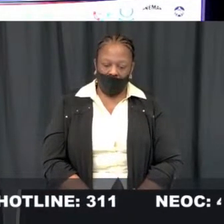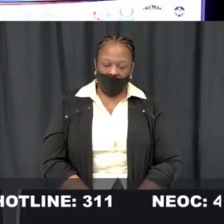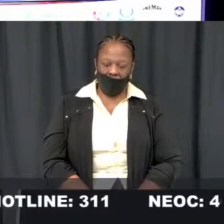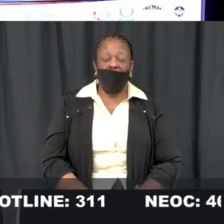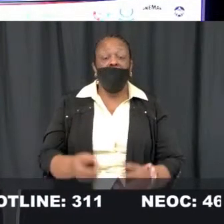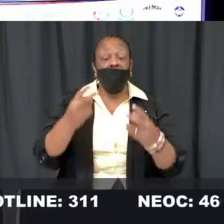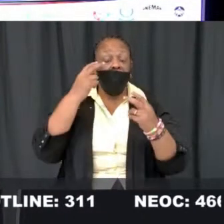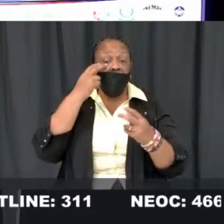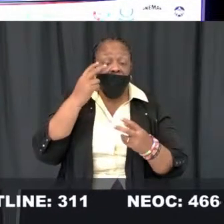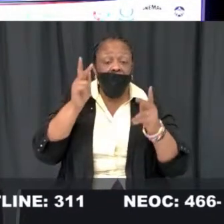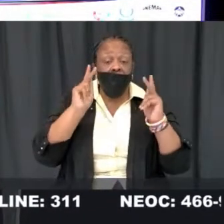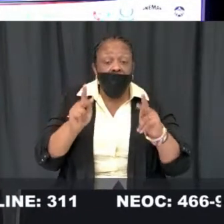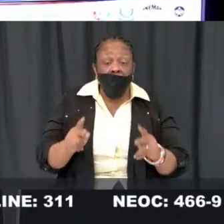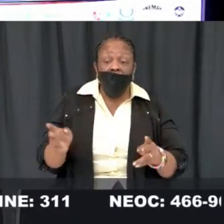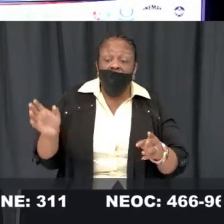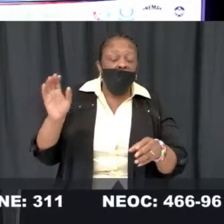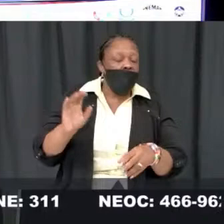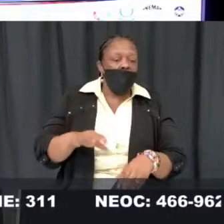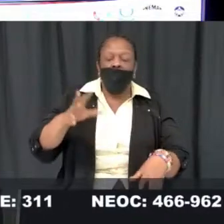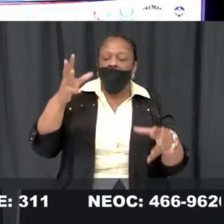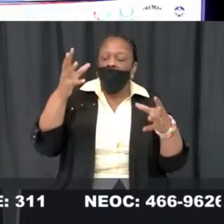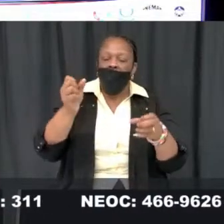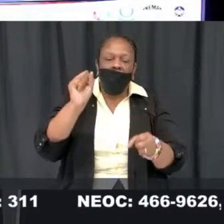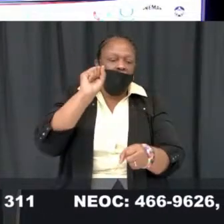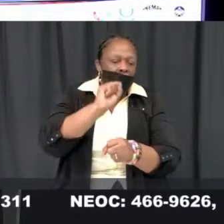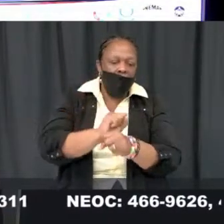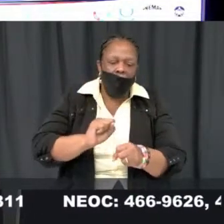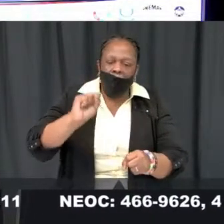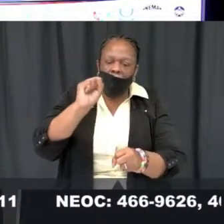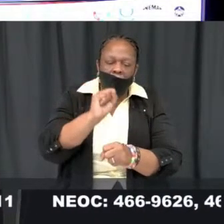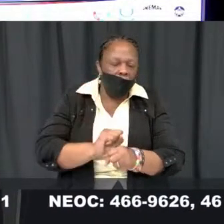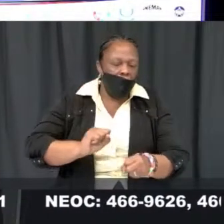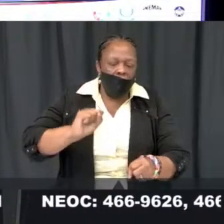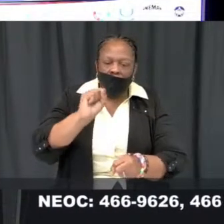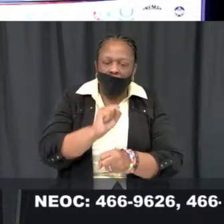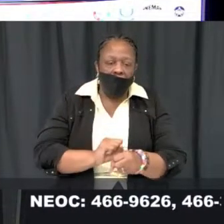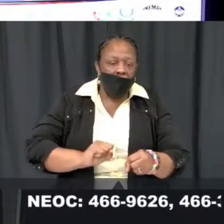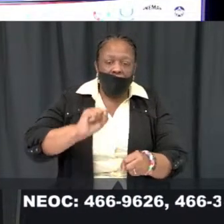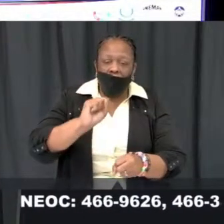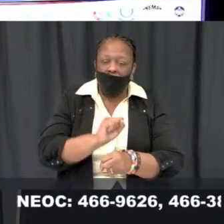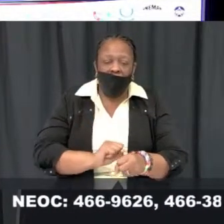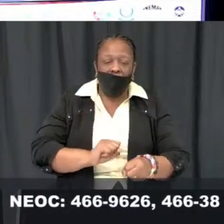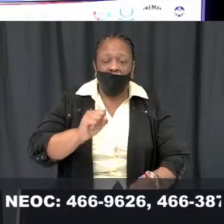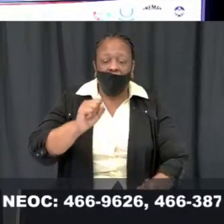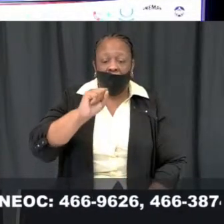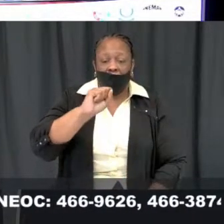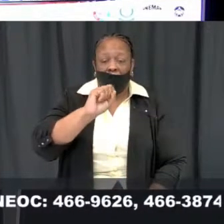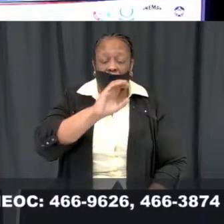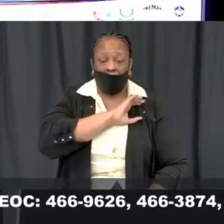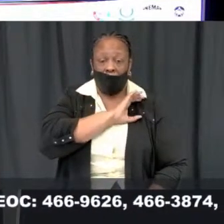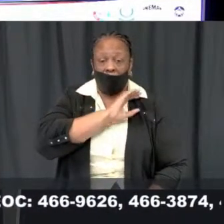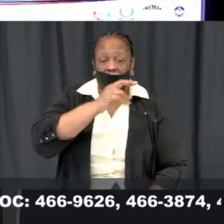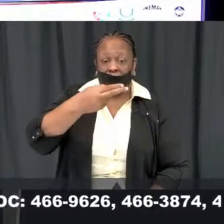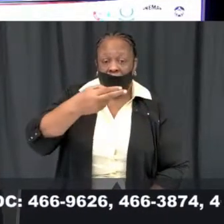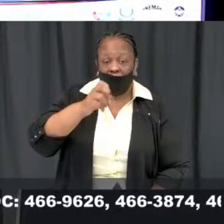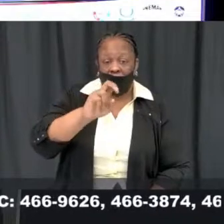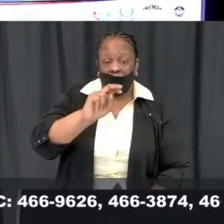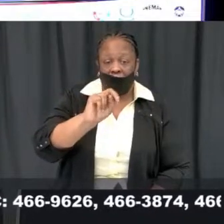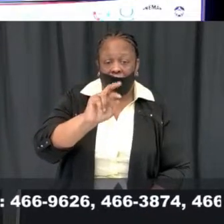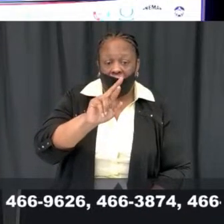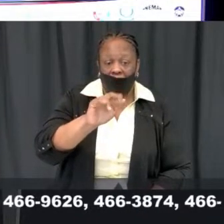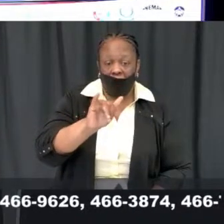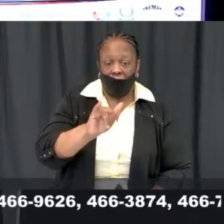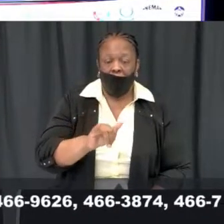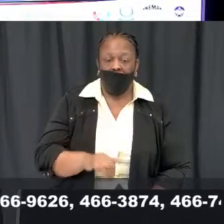committed like Superintendent Henry, that 1 o'clock, 2 o'clock, 3 o'clock in the morning, 4 o'clock in the morning, 5 o'clock, and still